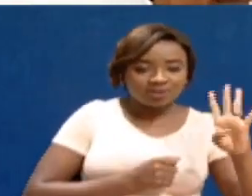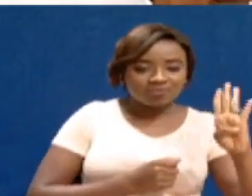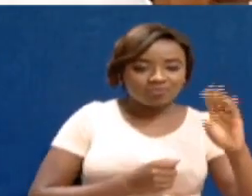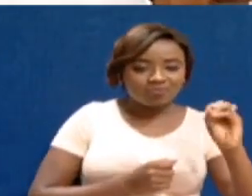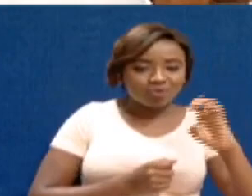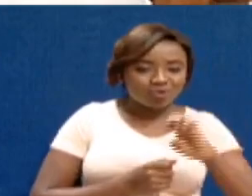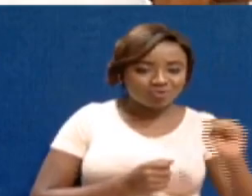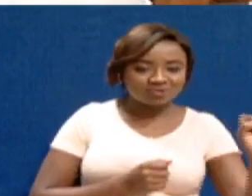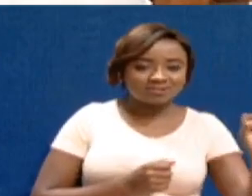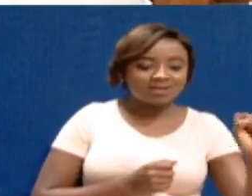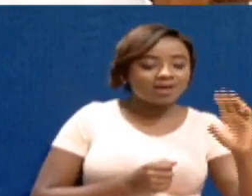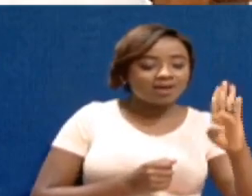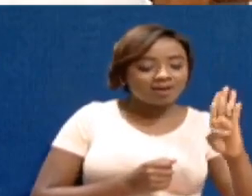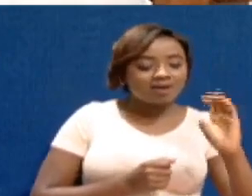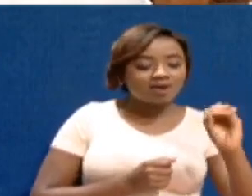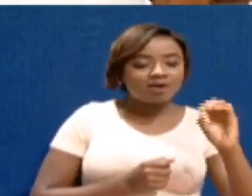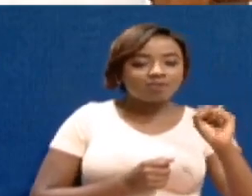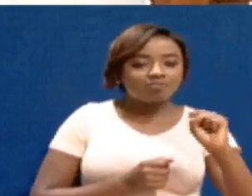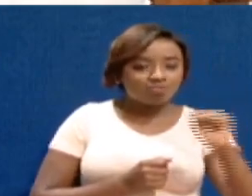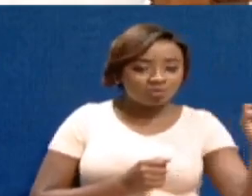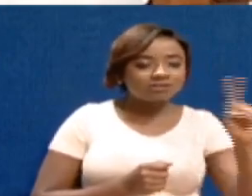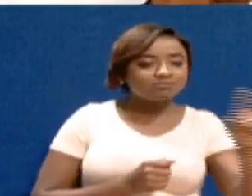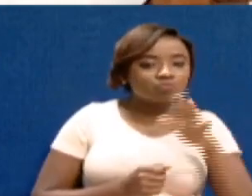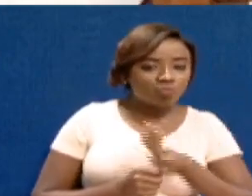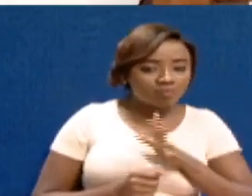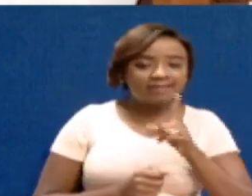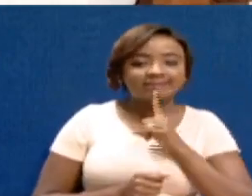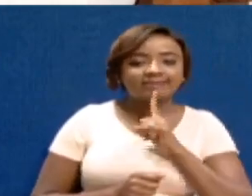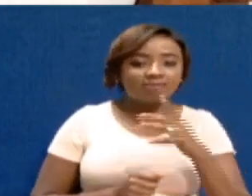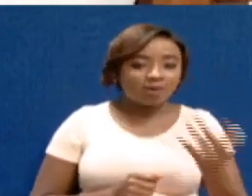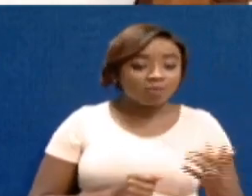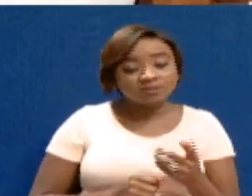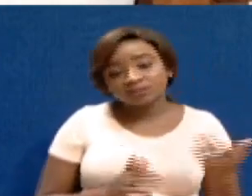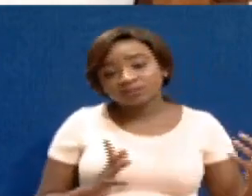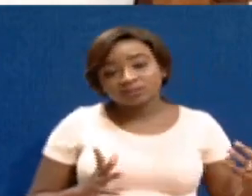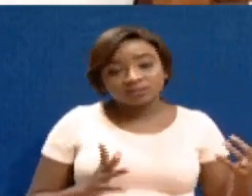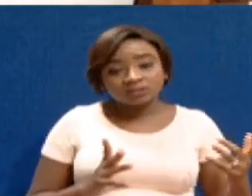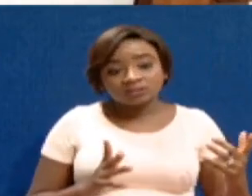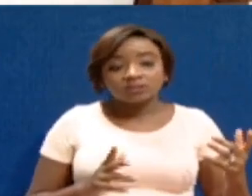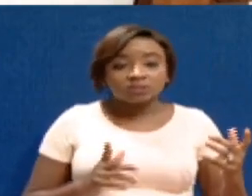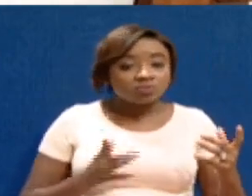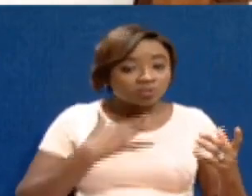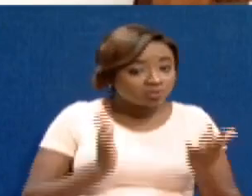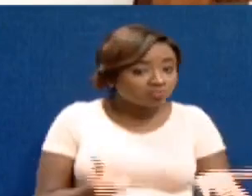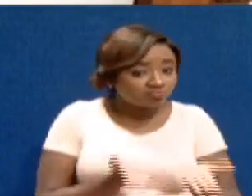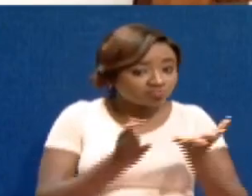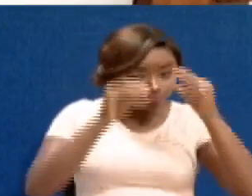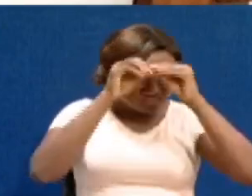about inclusivity, remember where we came from as Kenya. There was a time when the president came from a certain